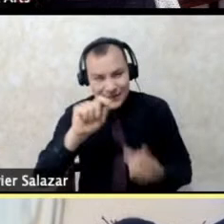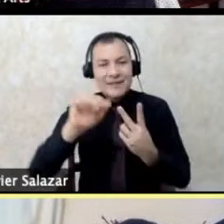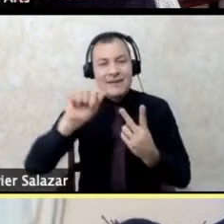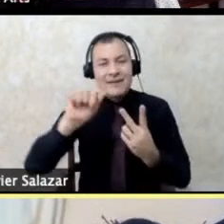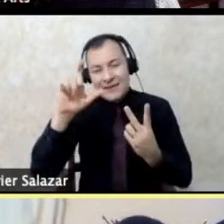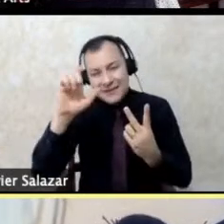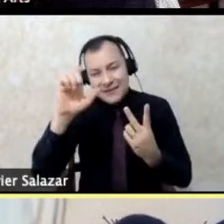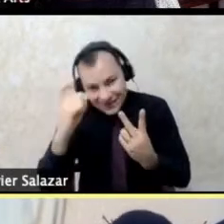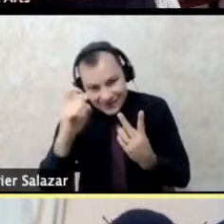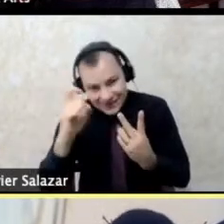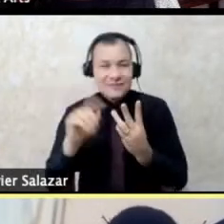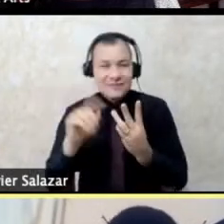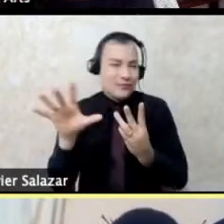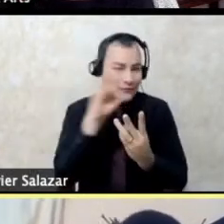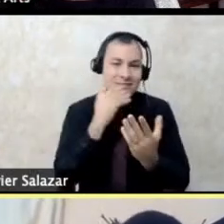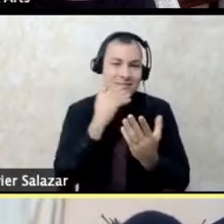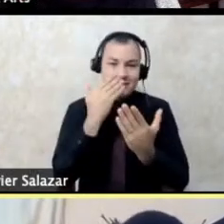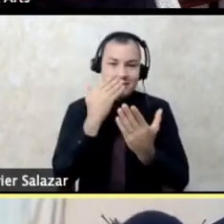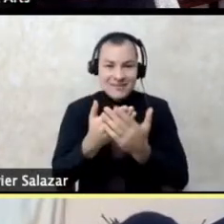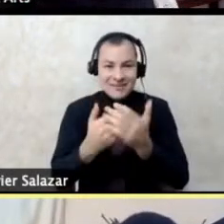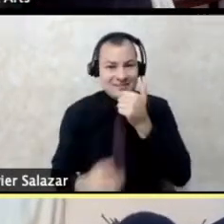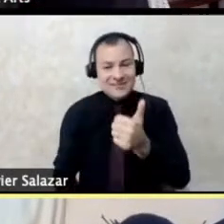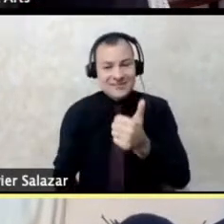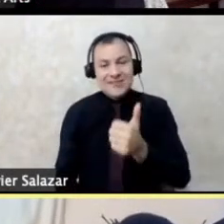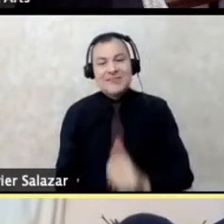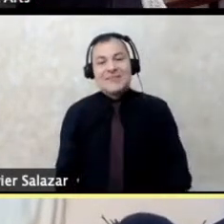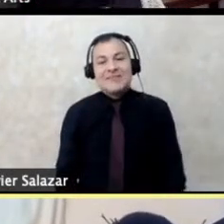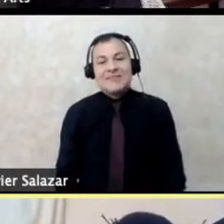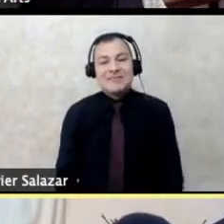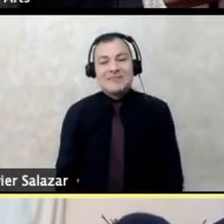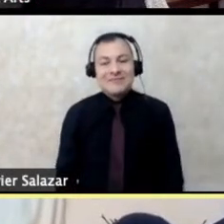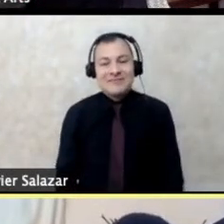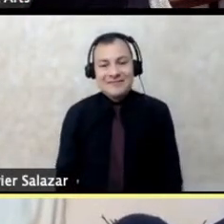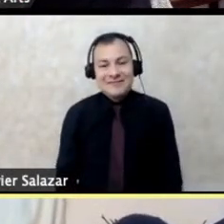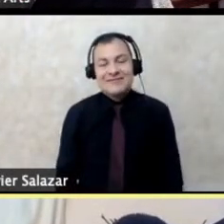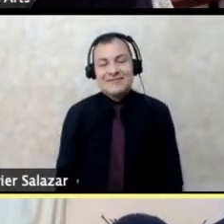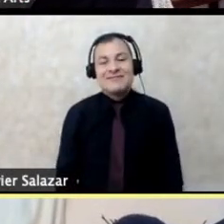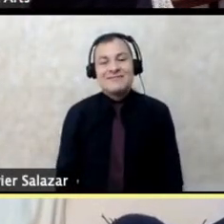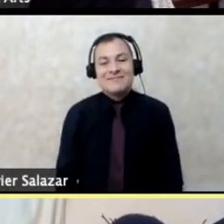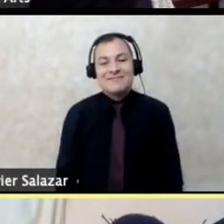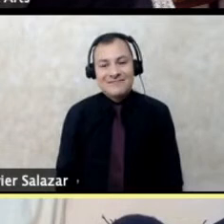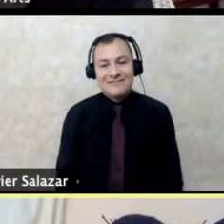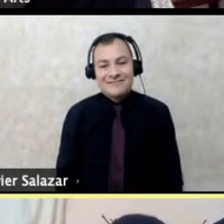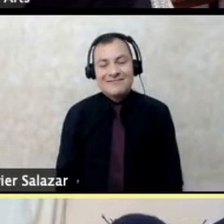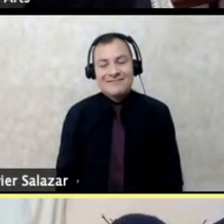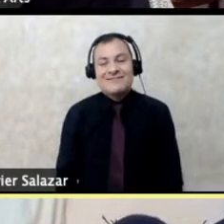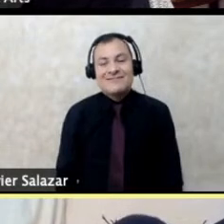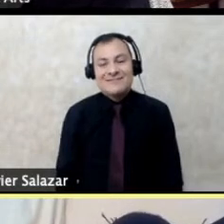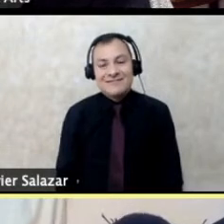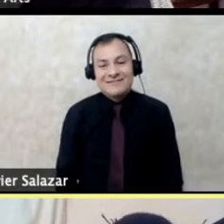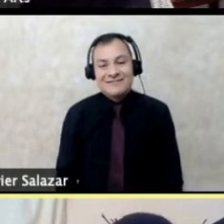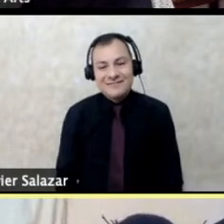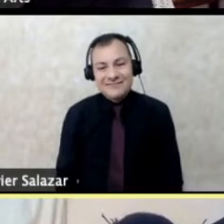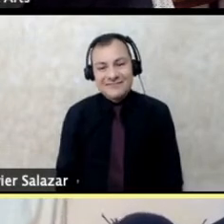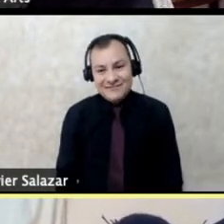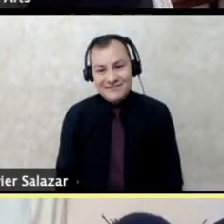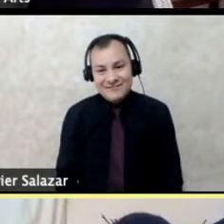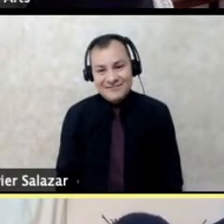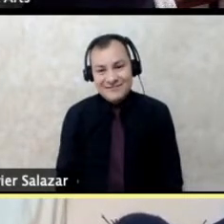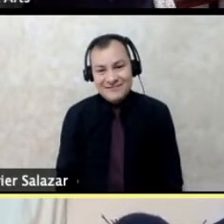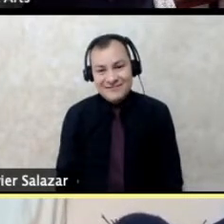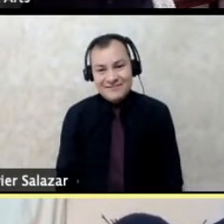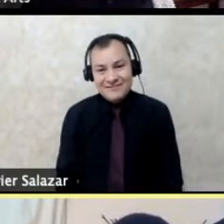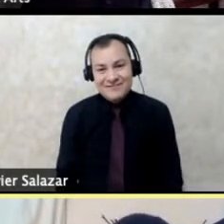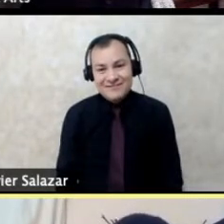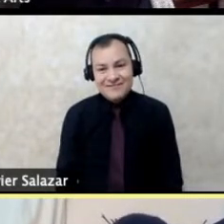a very long time. Yeah, sure enough, we met in Egypt and it's been about now, I think, 2 years. Mm-hmm. 2 years, yeah,